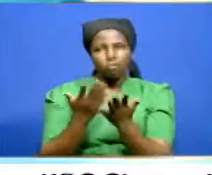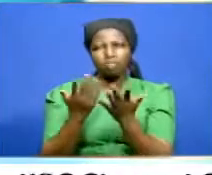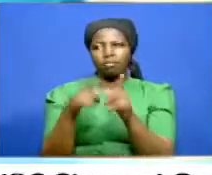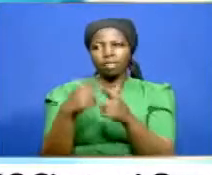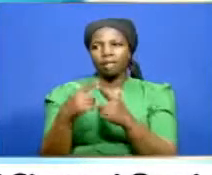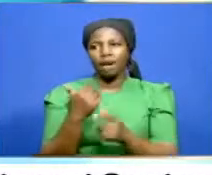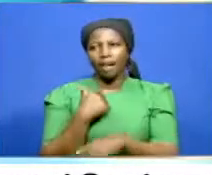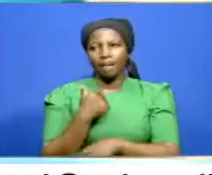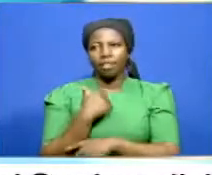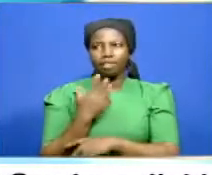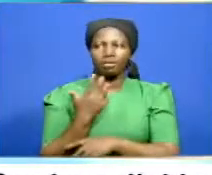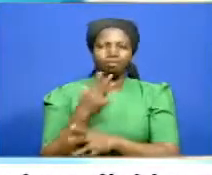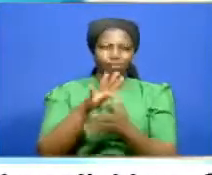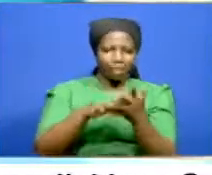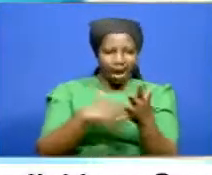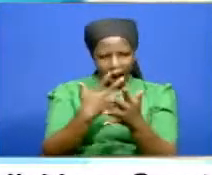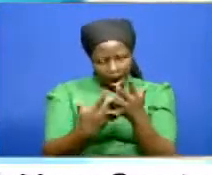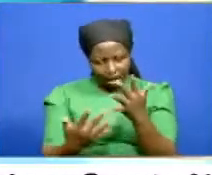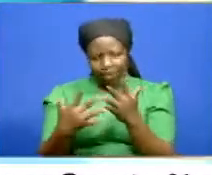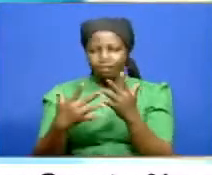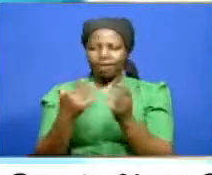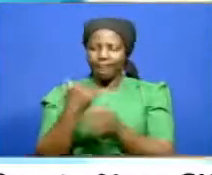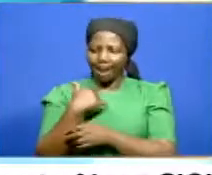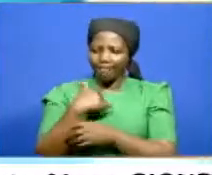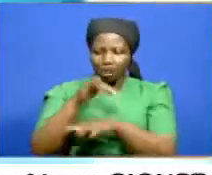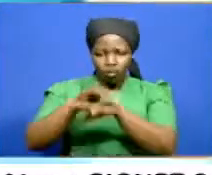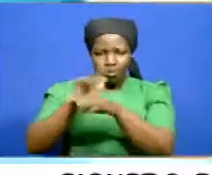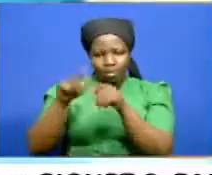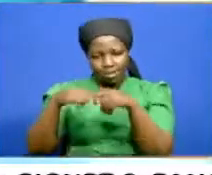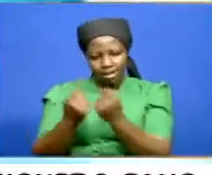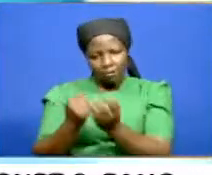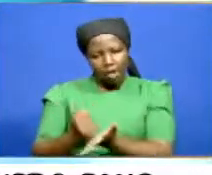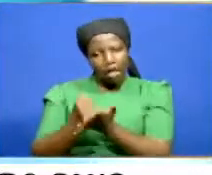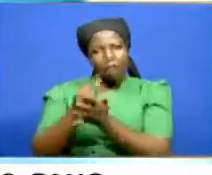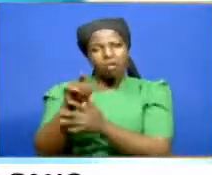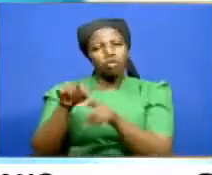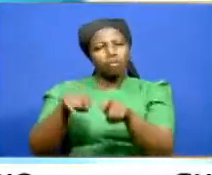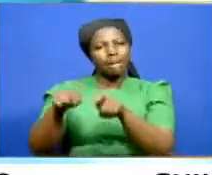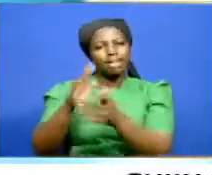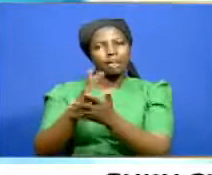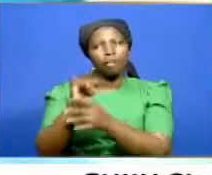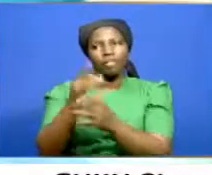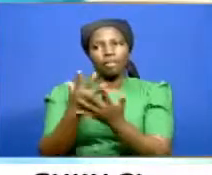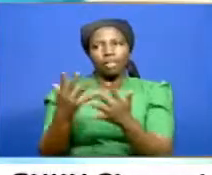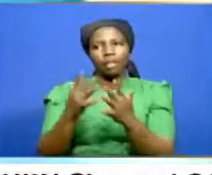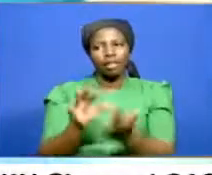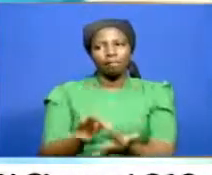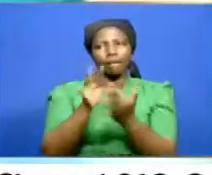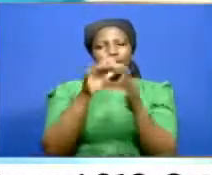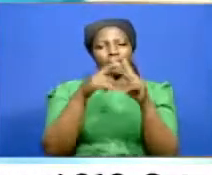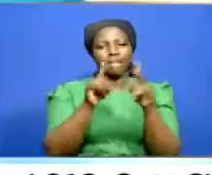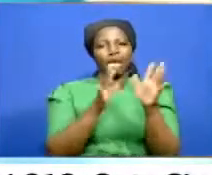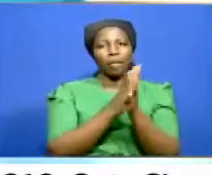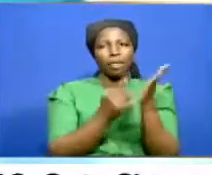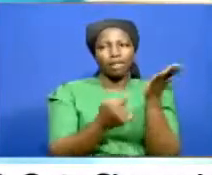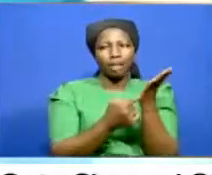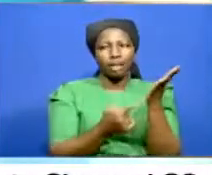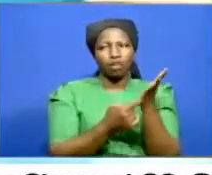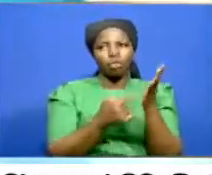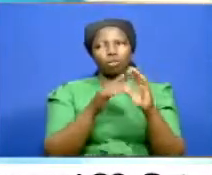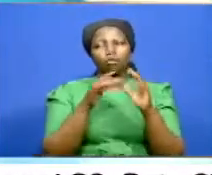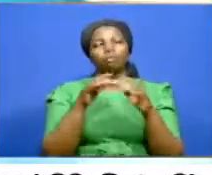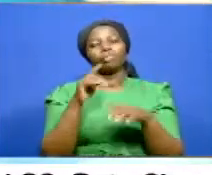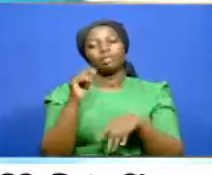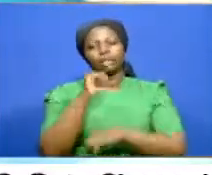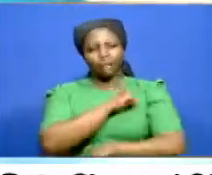You know, and I talk about structure, you know, you should have the right team that's helping you manage some of these things, mm-hmm. especially starting from the technical staff, the coaching staff, the